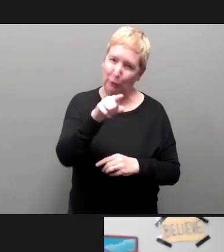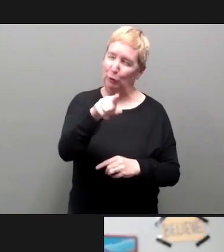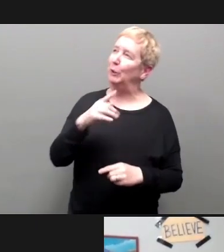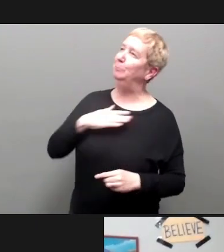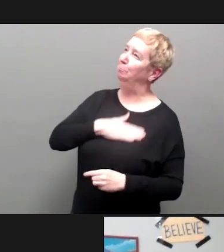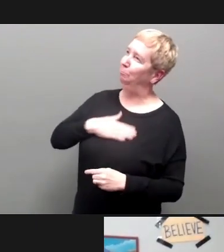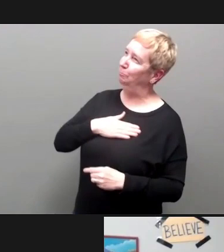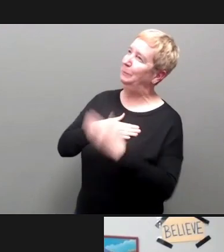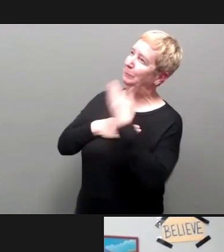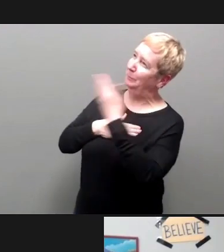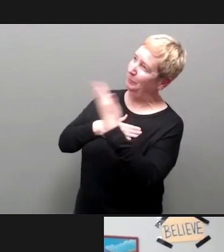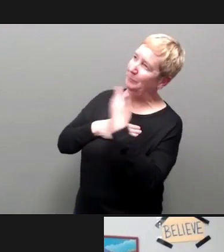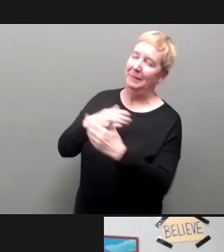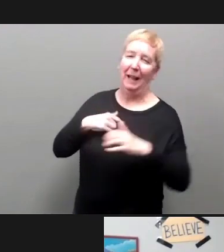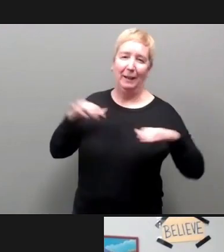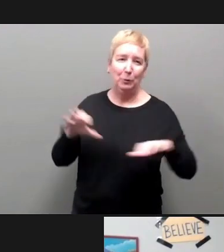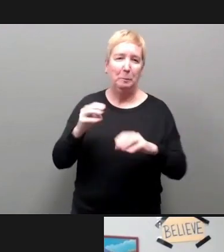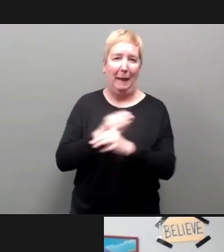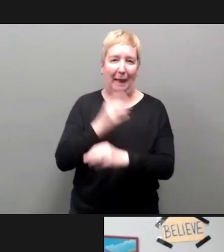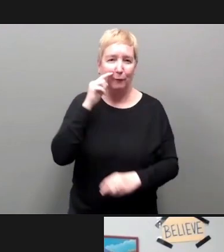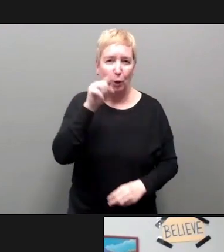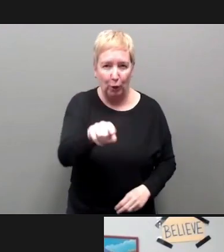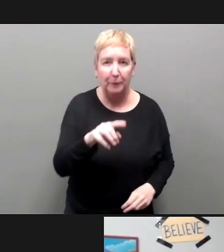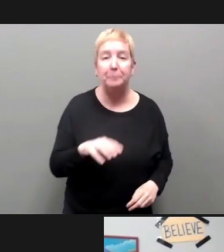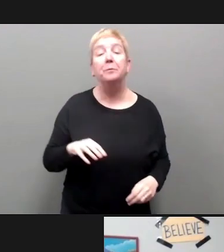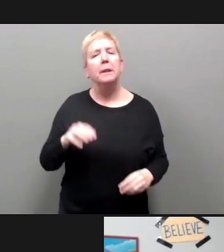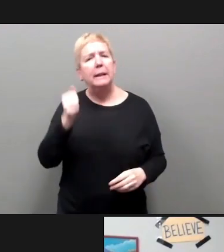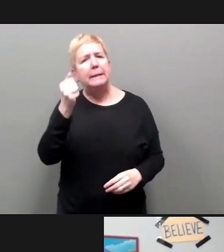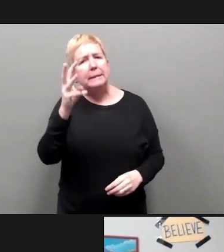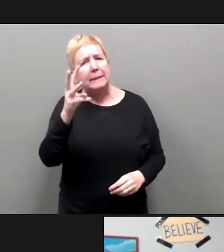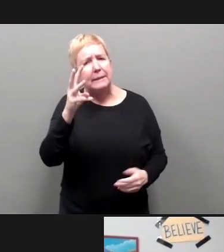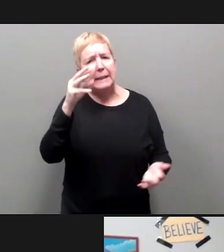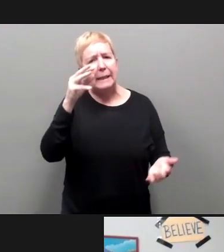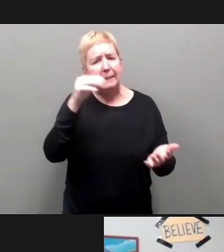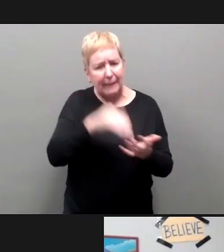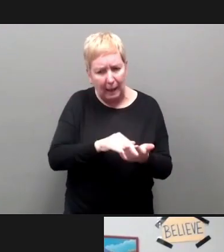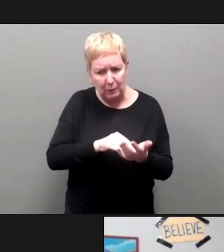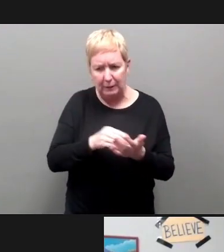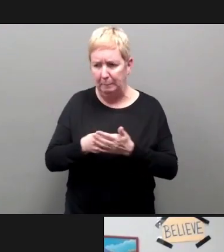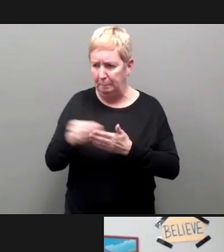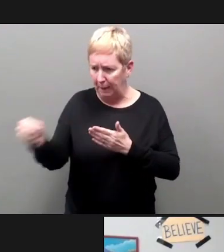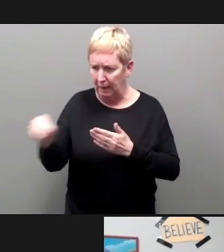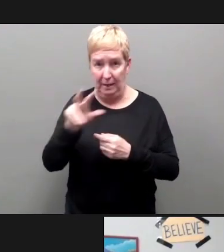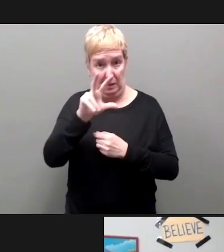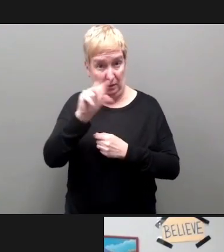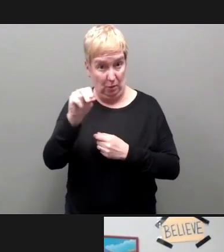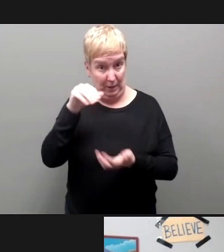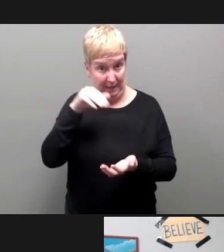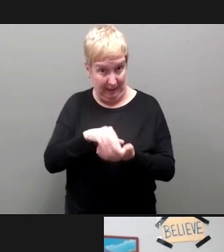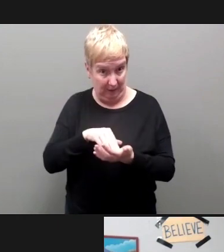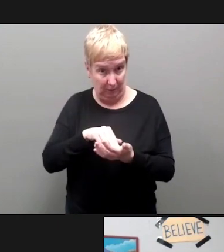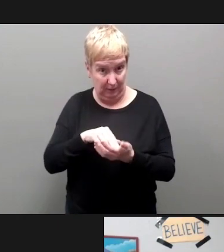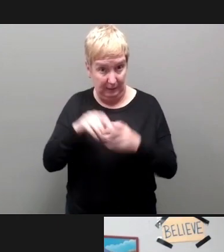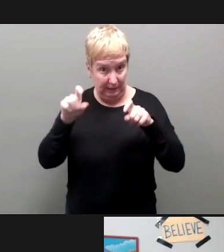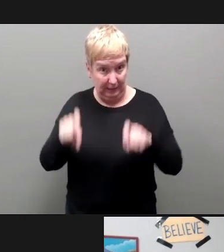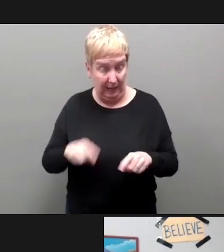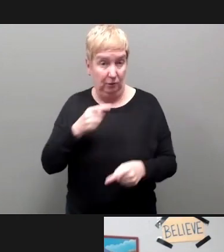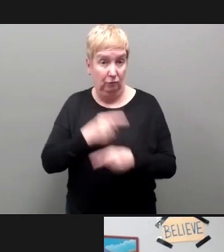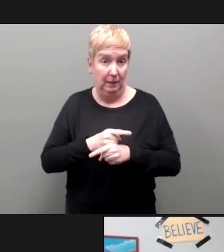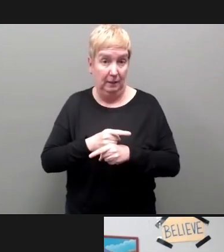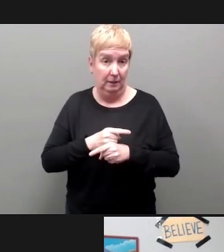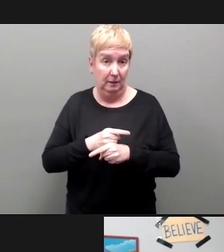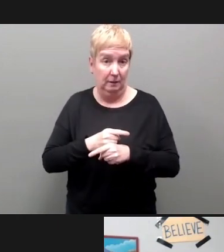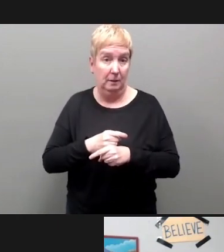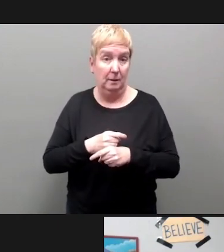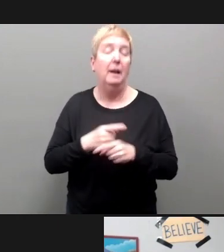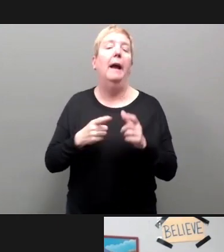So I'm wondering if this 16K bought us those 30-some thousand tests you were talking about that we already have. And you can